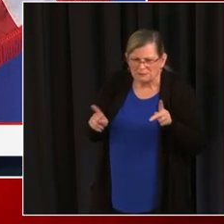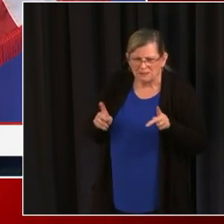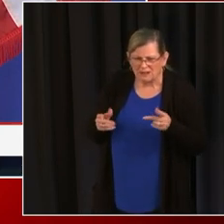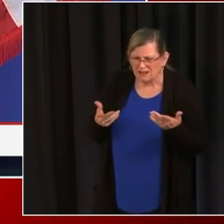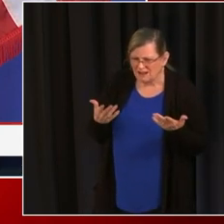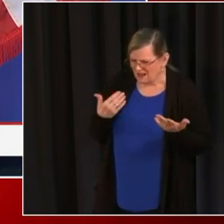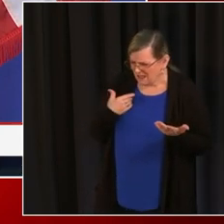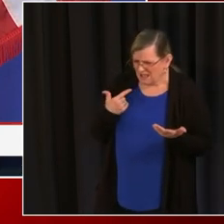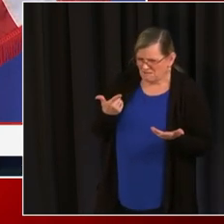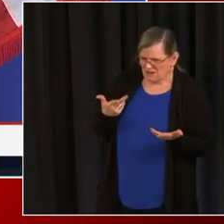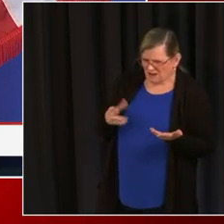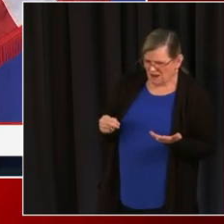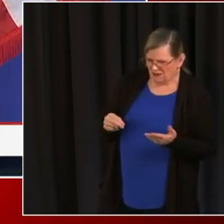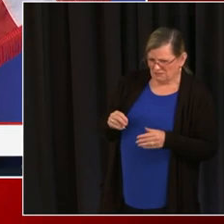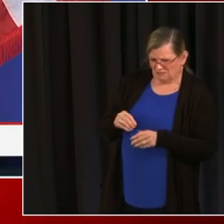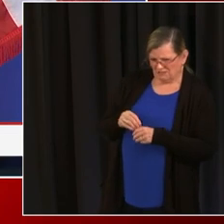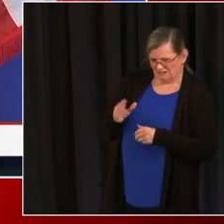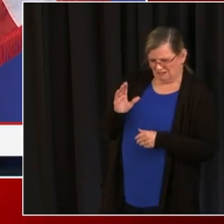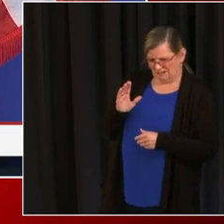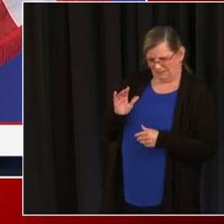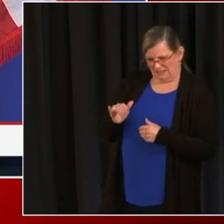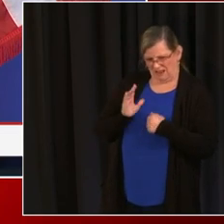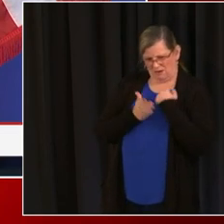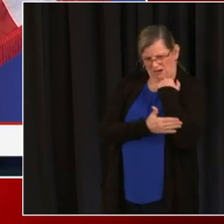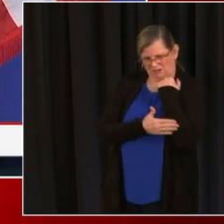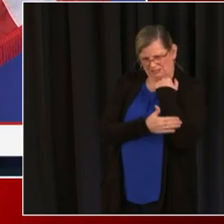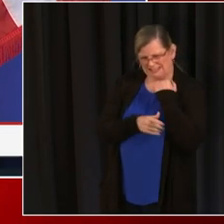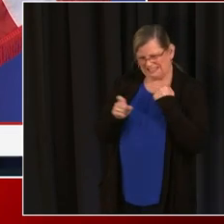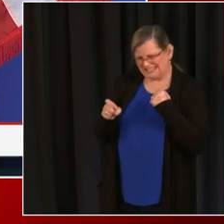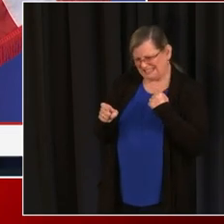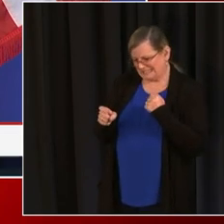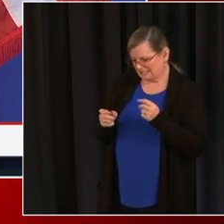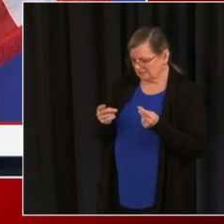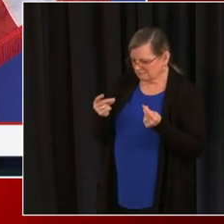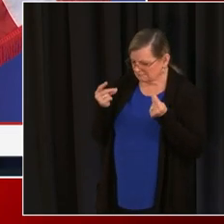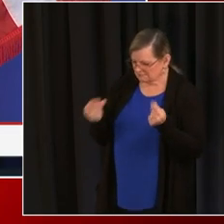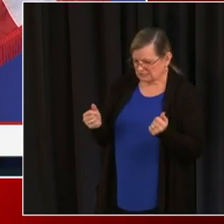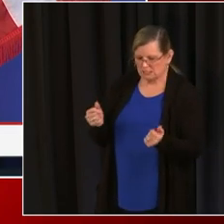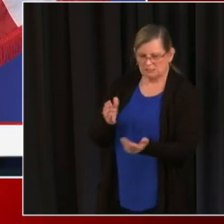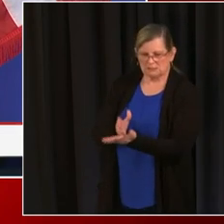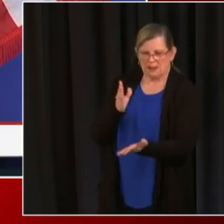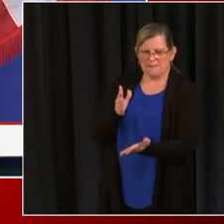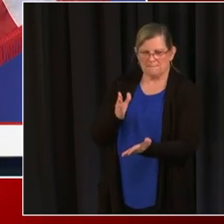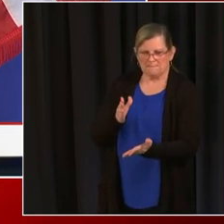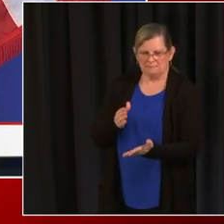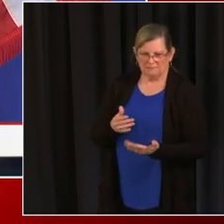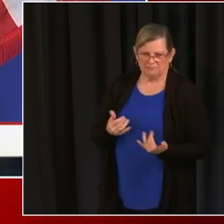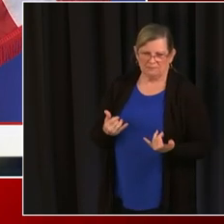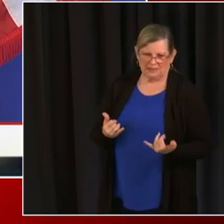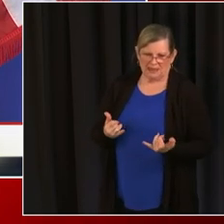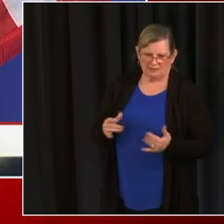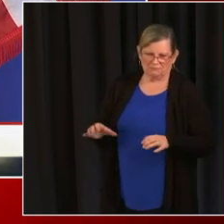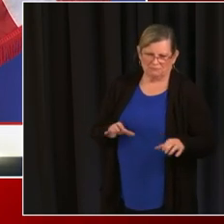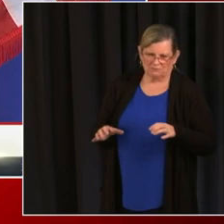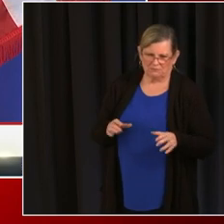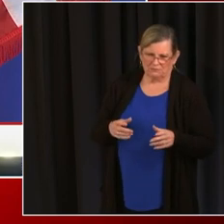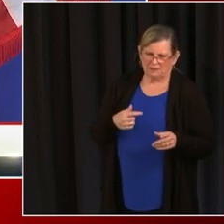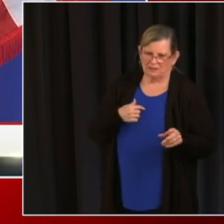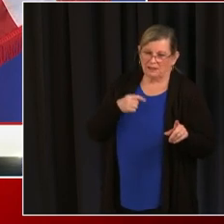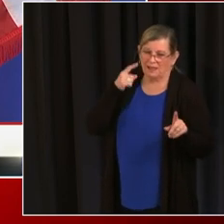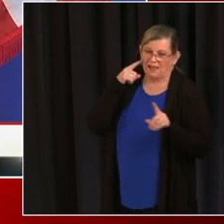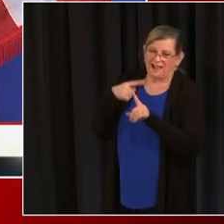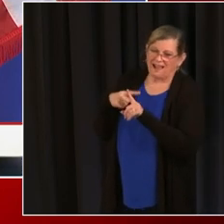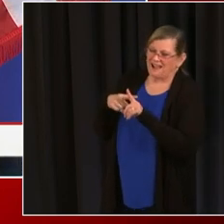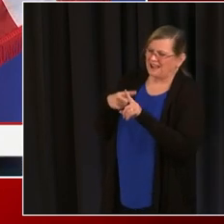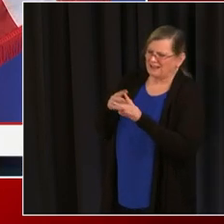a gun problem in our country, and we need some immediate serious action. Now, I won't pretend to be